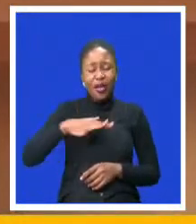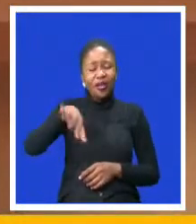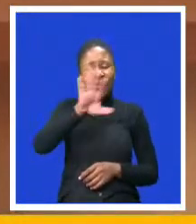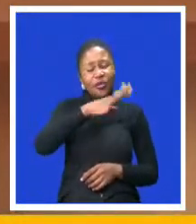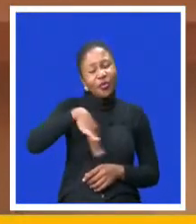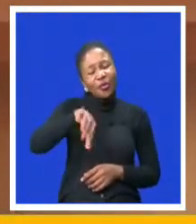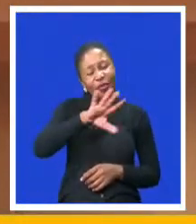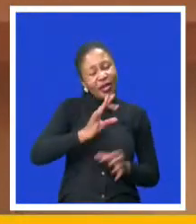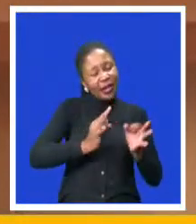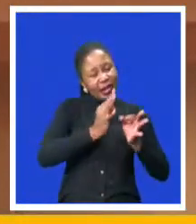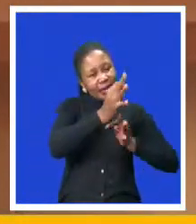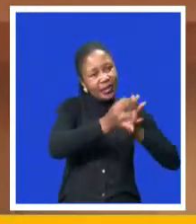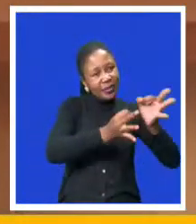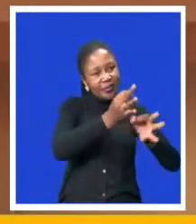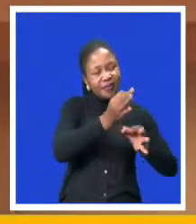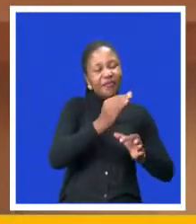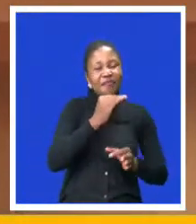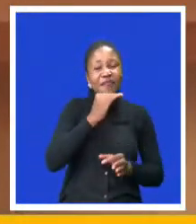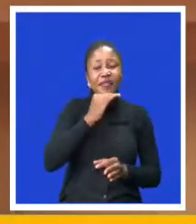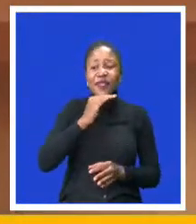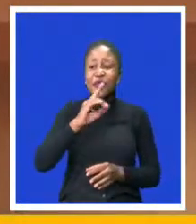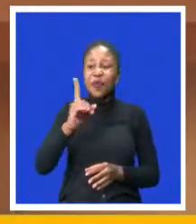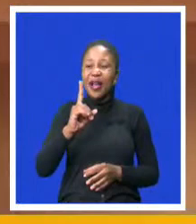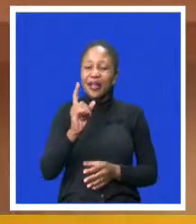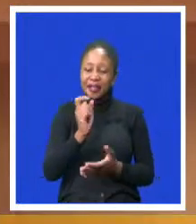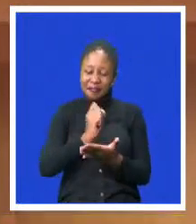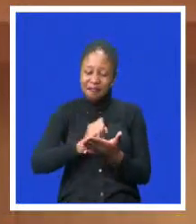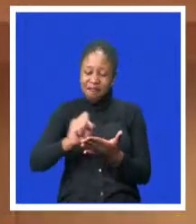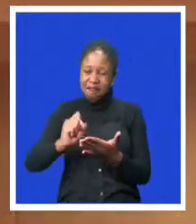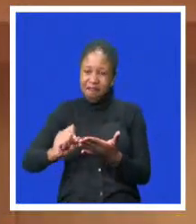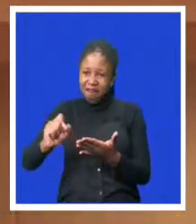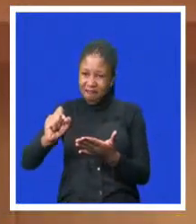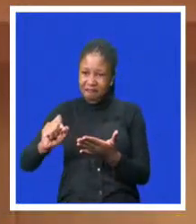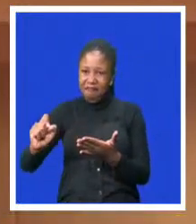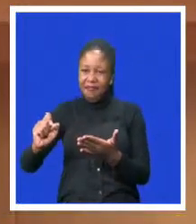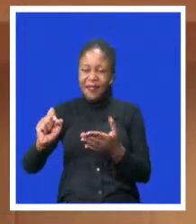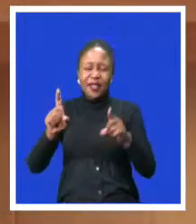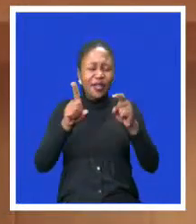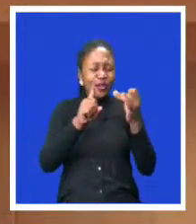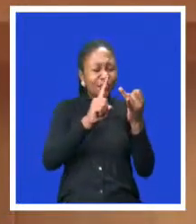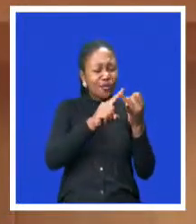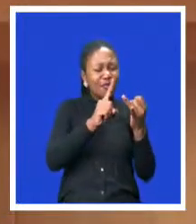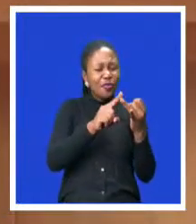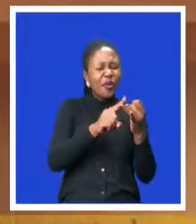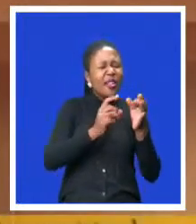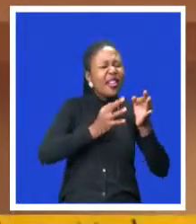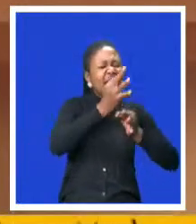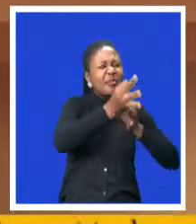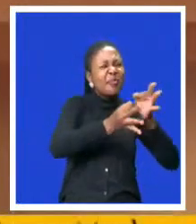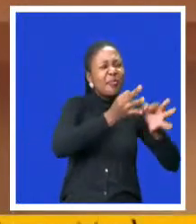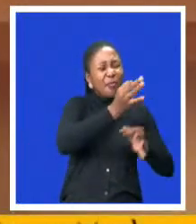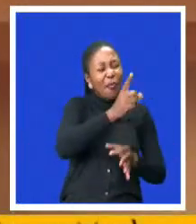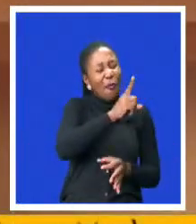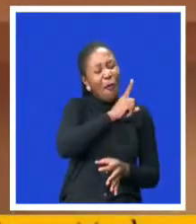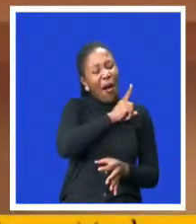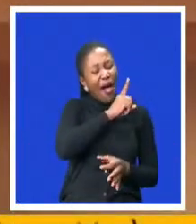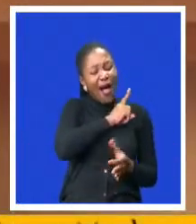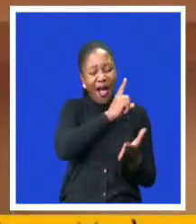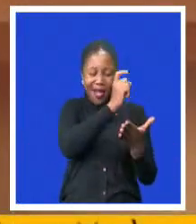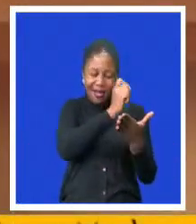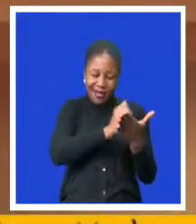also to explain the reason for writing, and also you have to understand the basics for writing